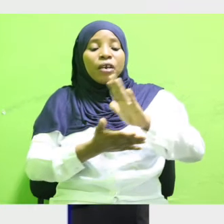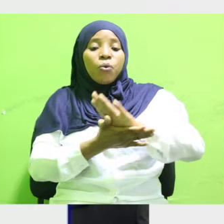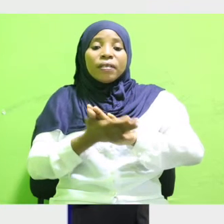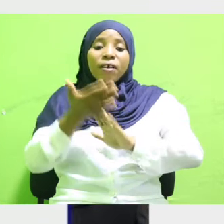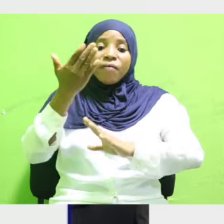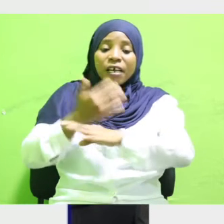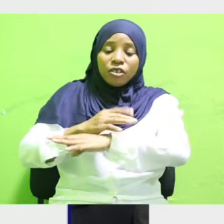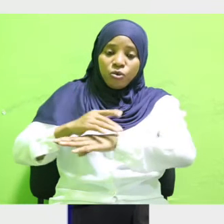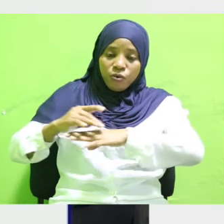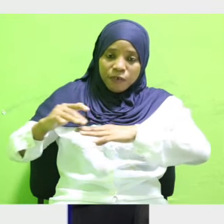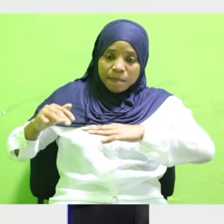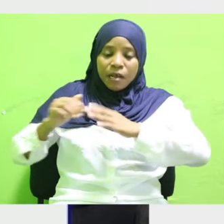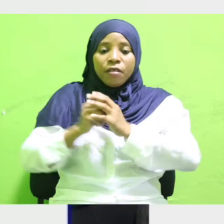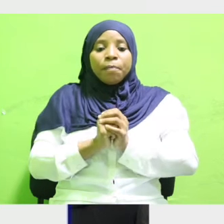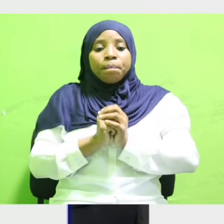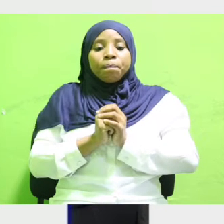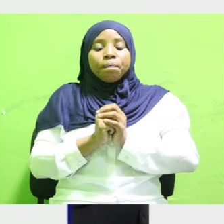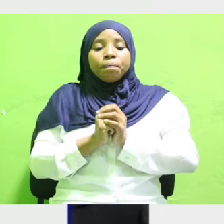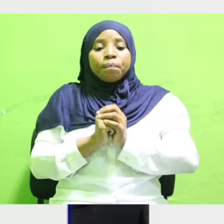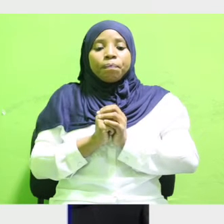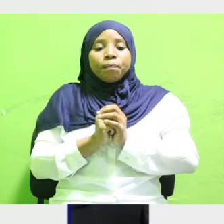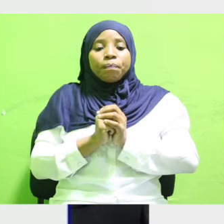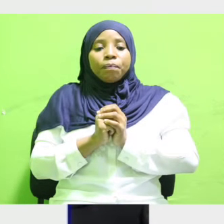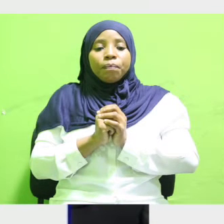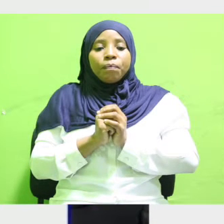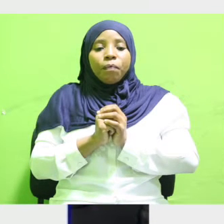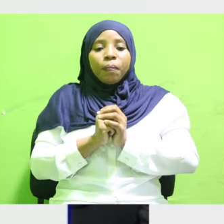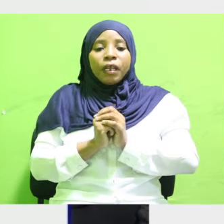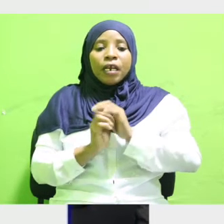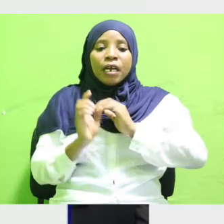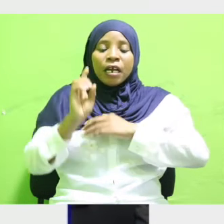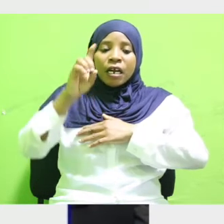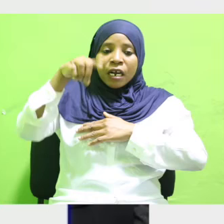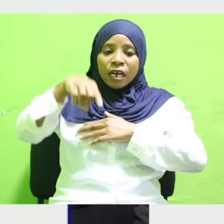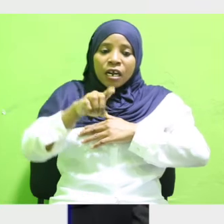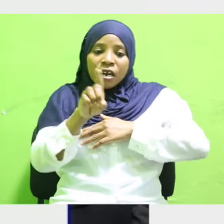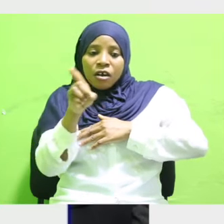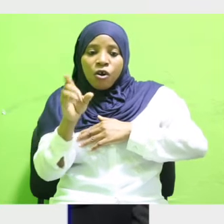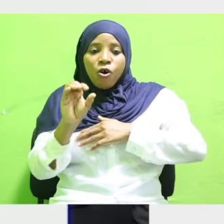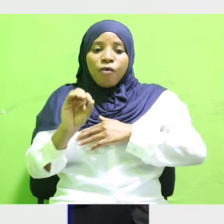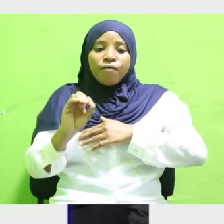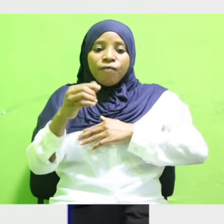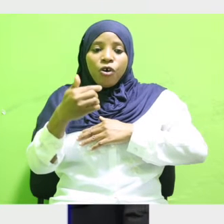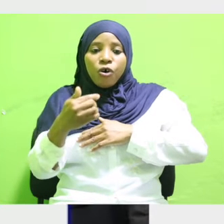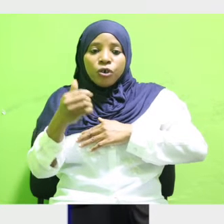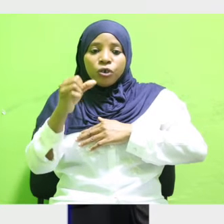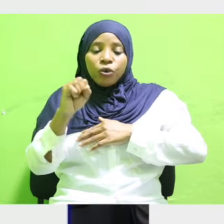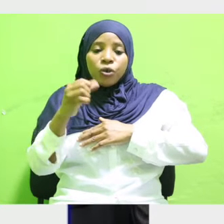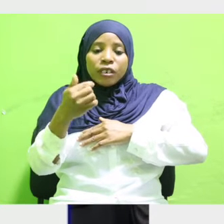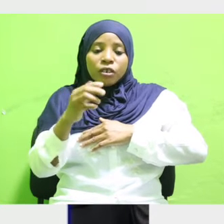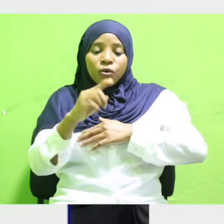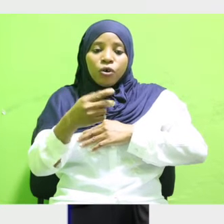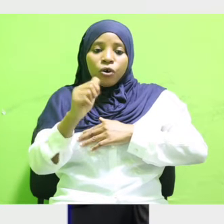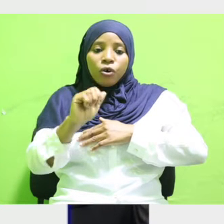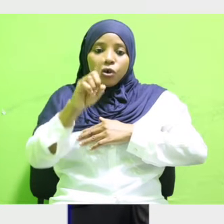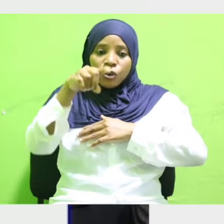And also phototropism is the movement or plant growth towards a light stimulus.